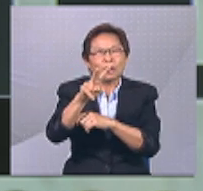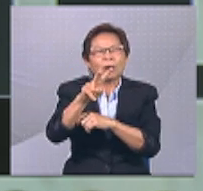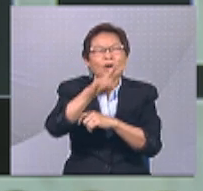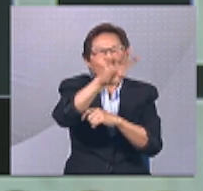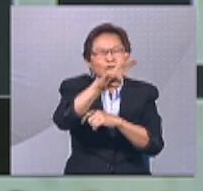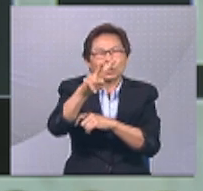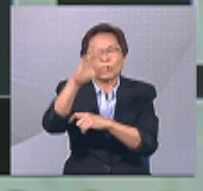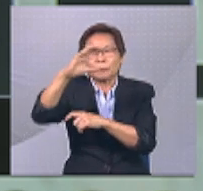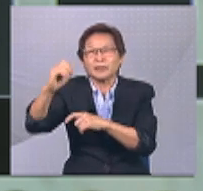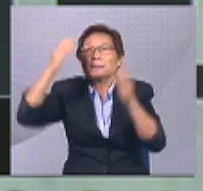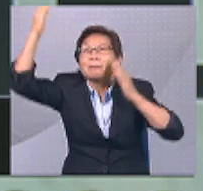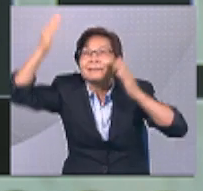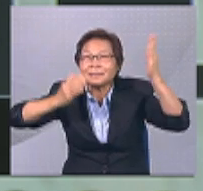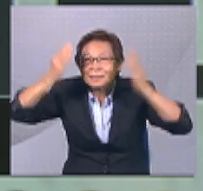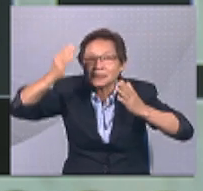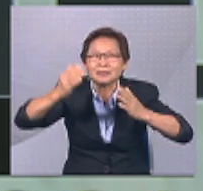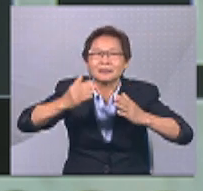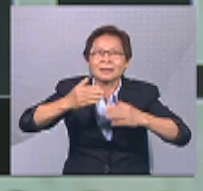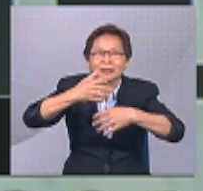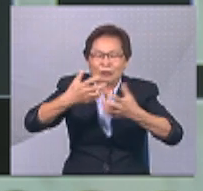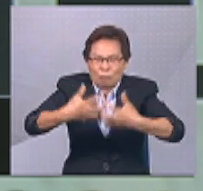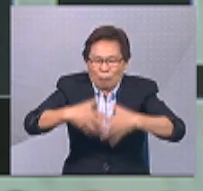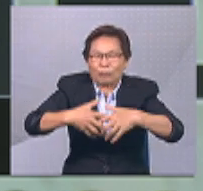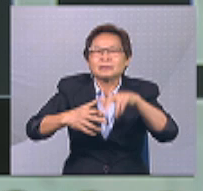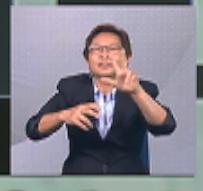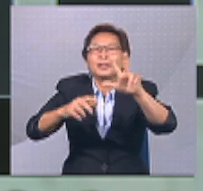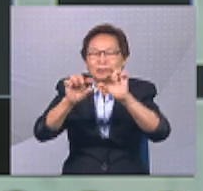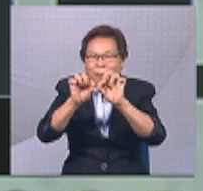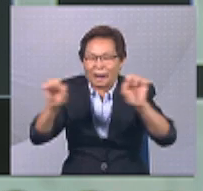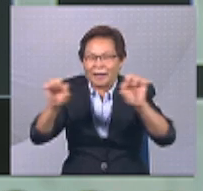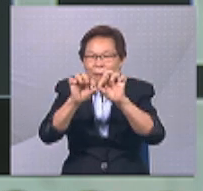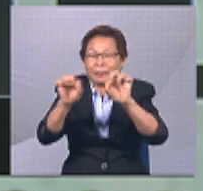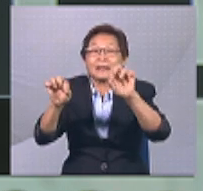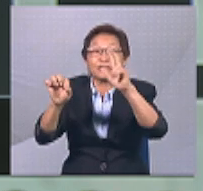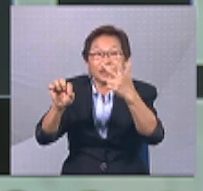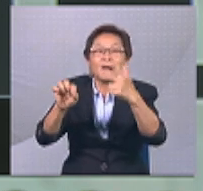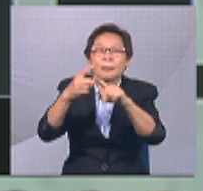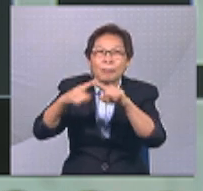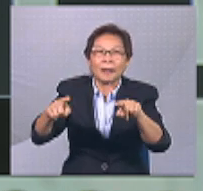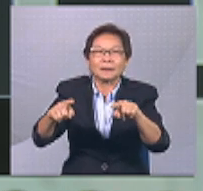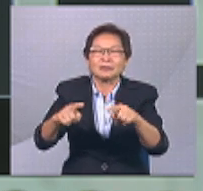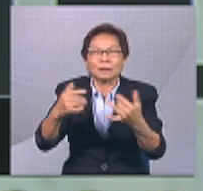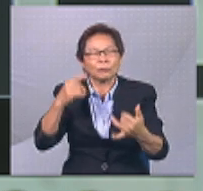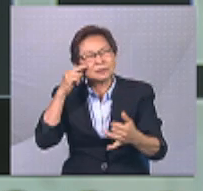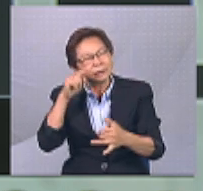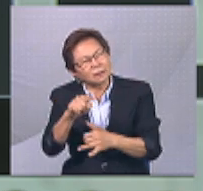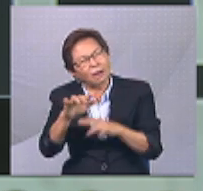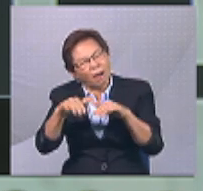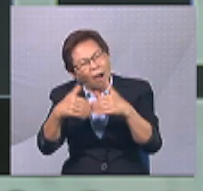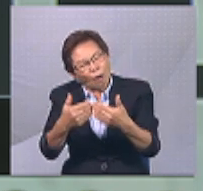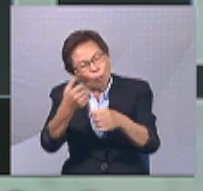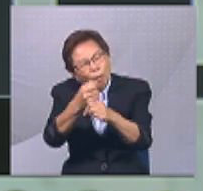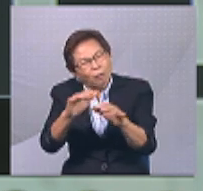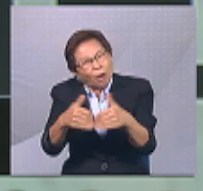companies, local companies, producing a 3-ply mask. But now we think we have to look into how we can actually also